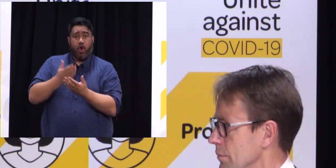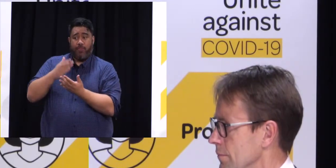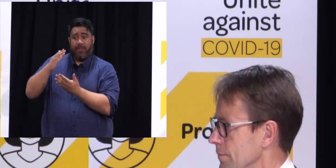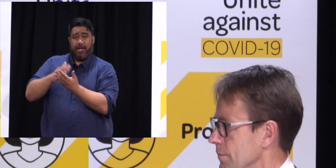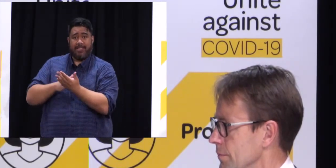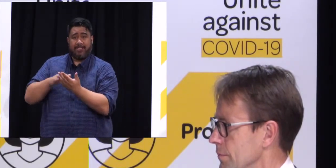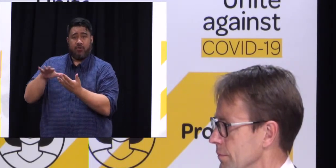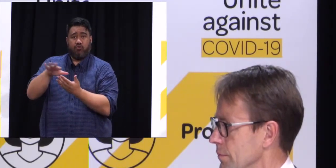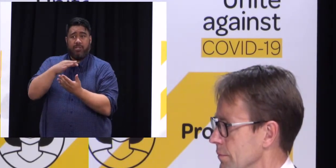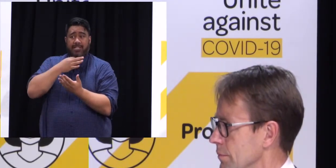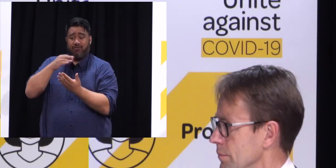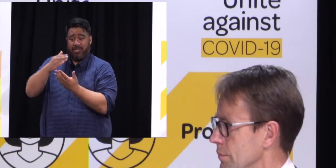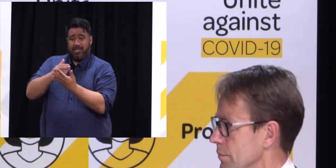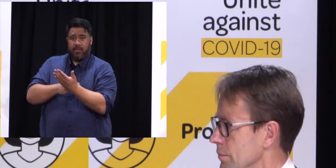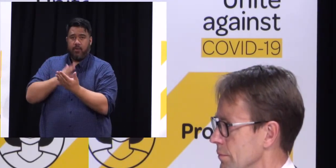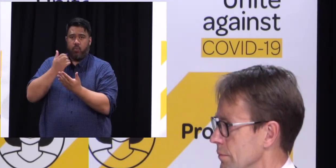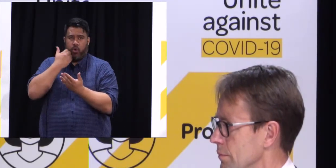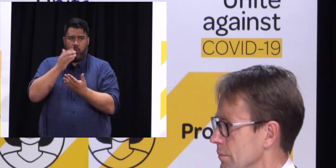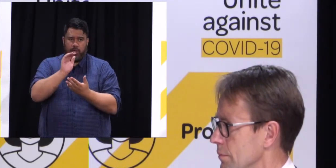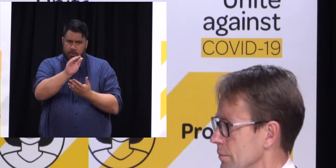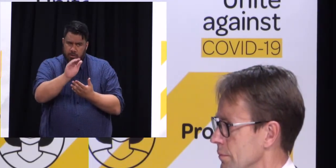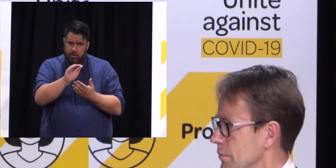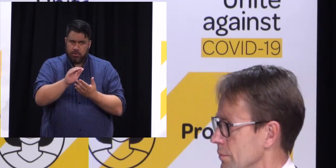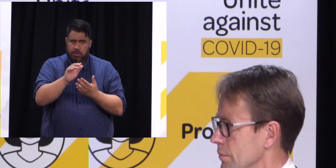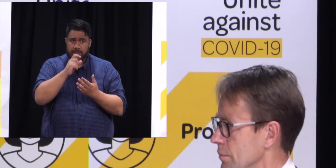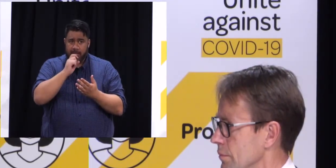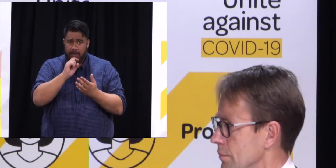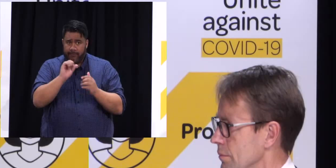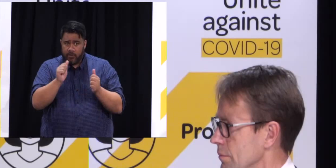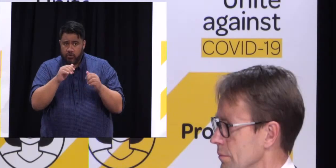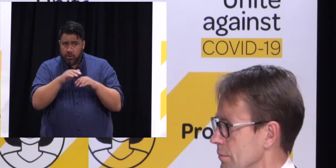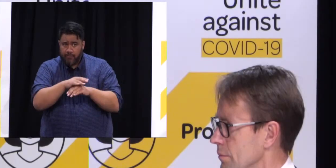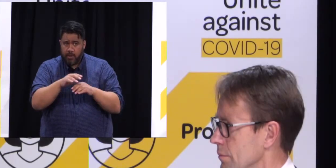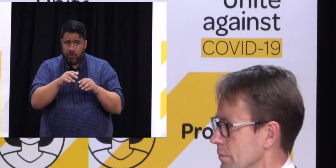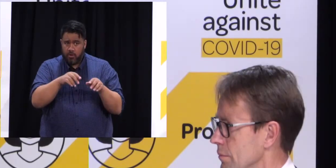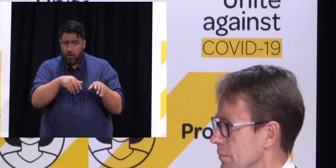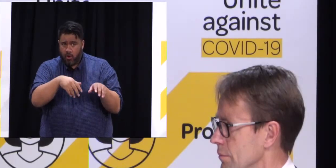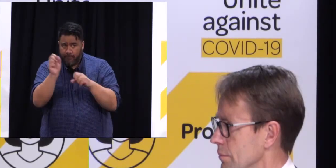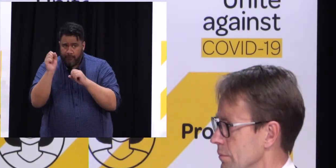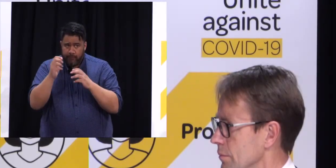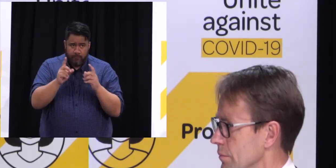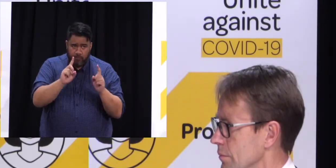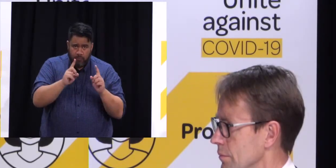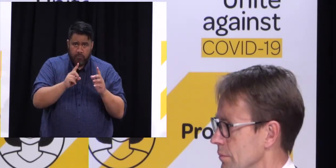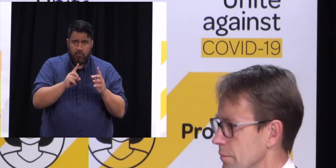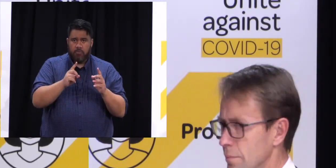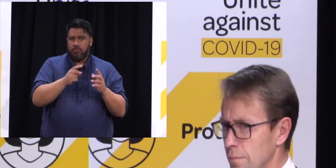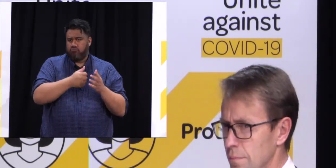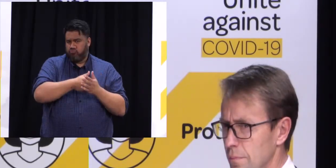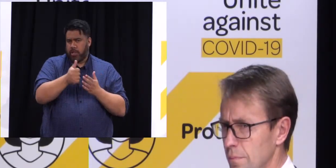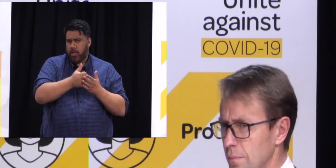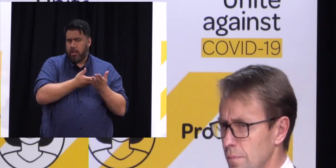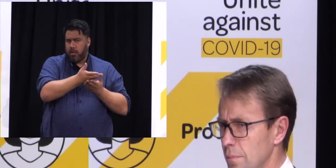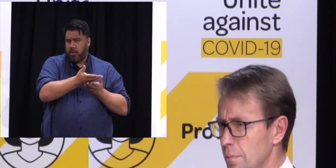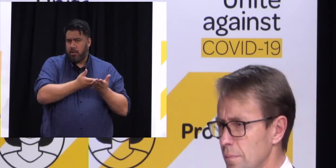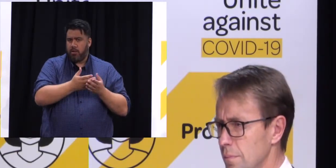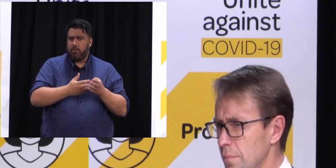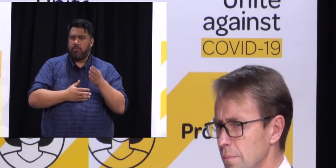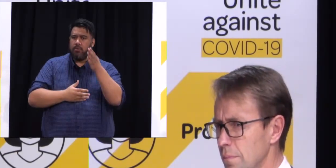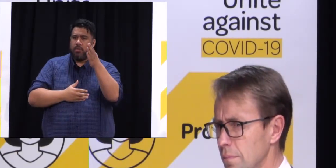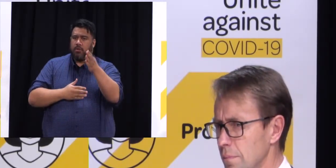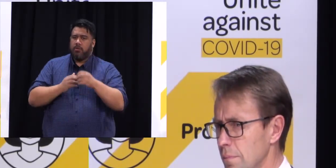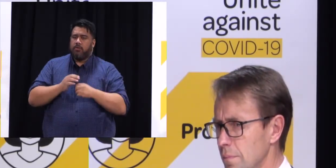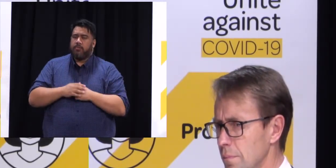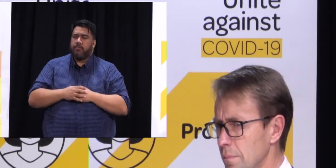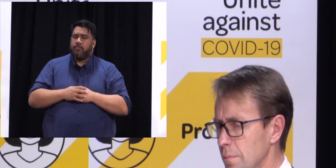safely taking those staff they need to off-site, but also have the information they need to safely reopen if they can. And I'll finish down the back. I just wanted to follow on that, sorry.